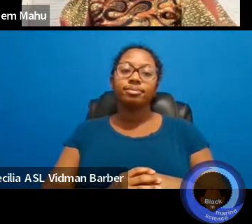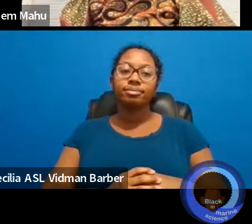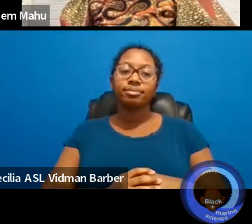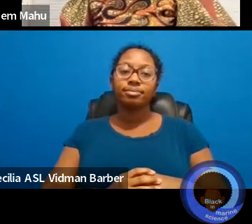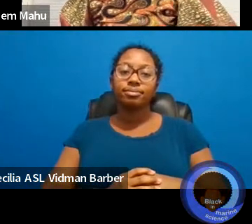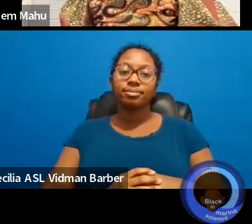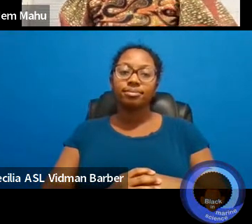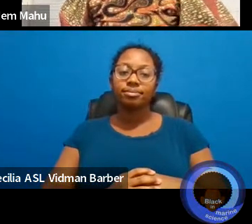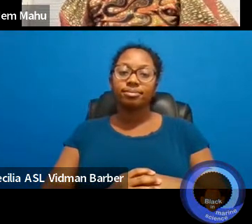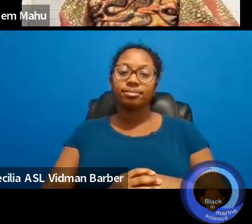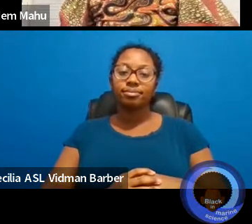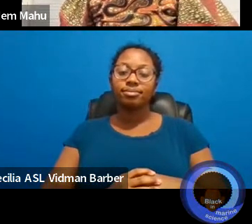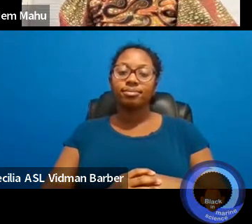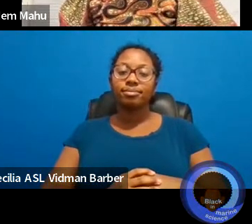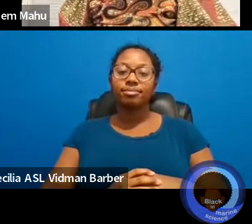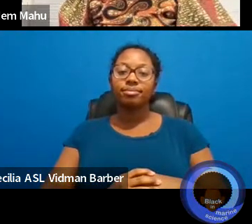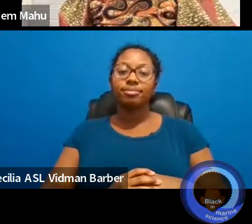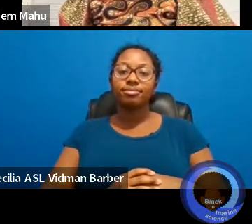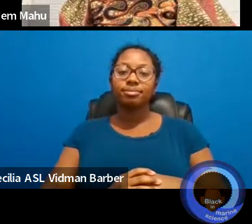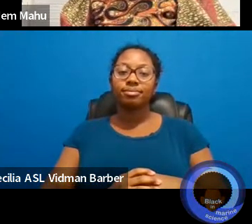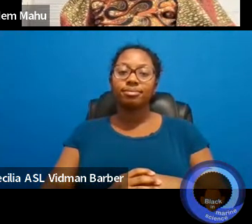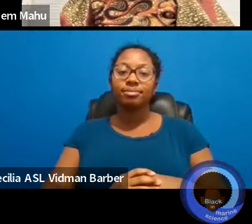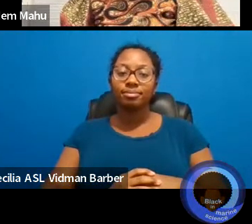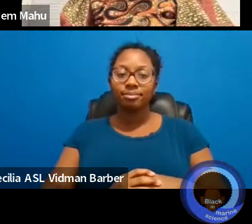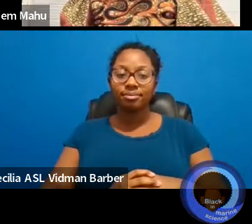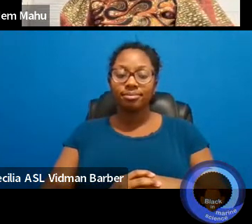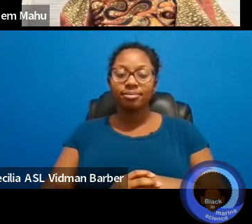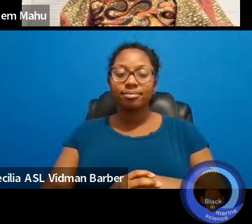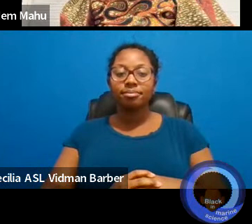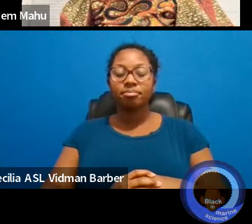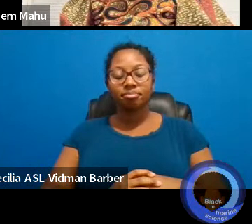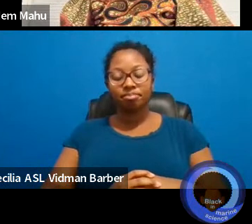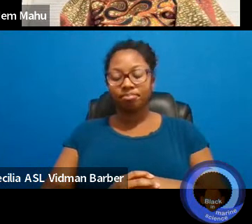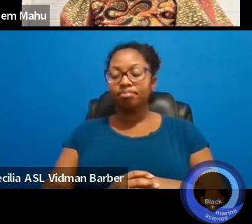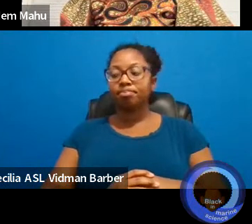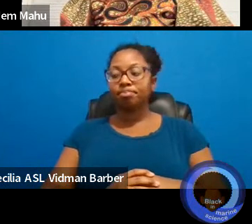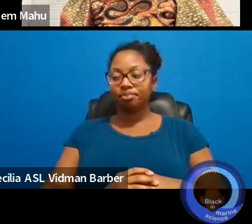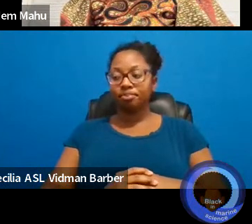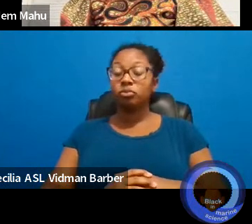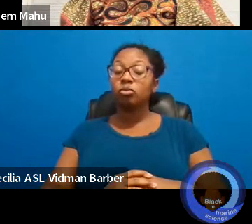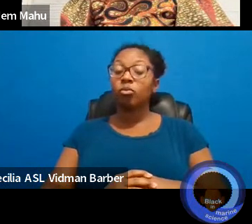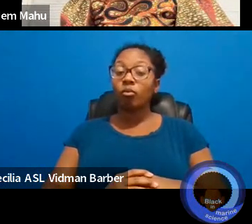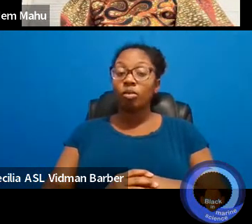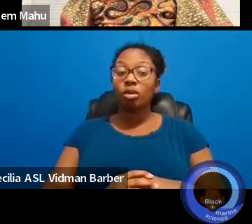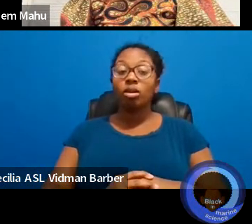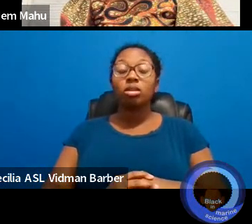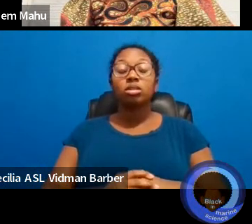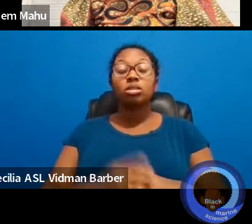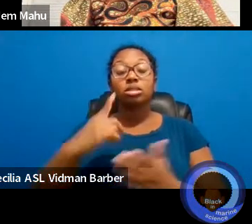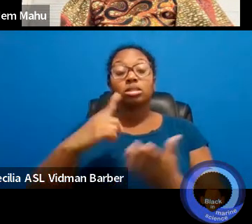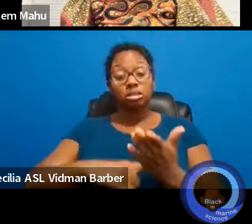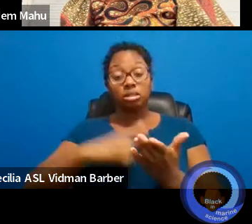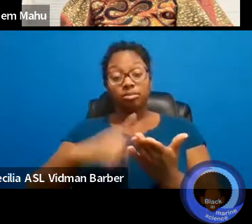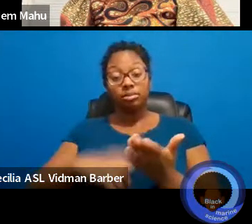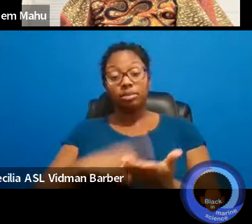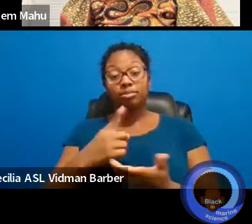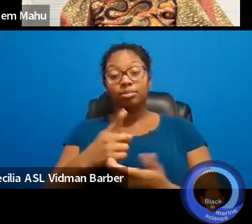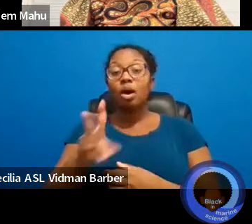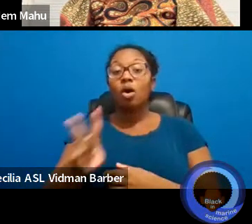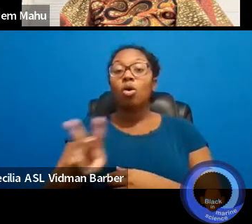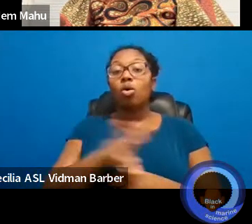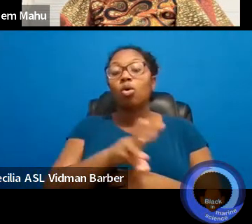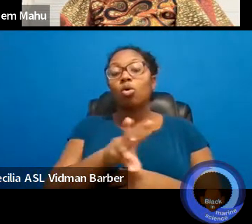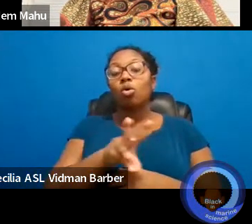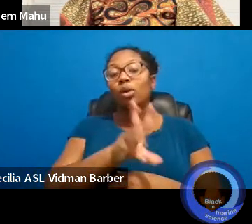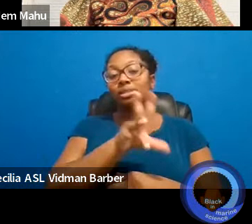get. So apart from preferred degree programs, a lot of West Africans talk